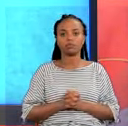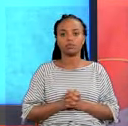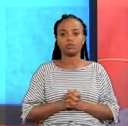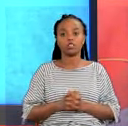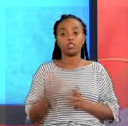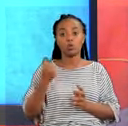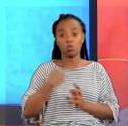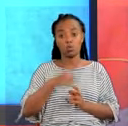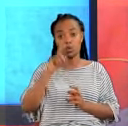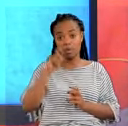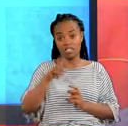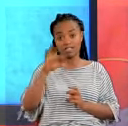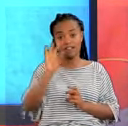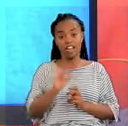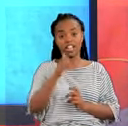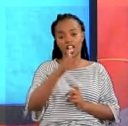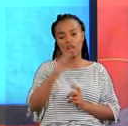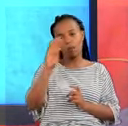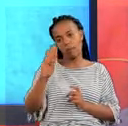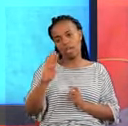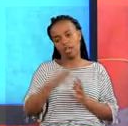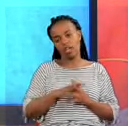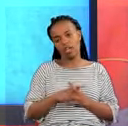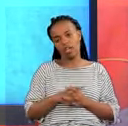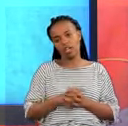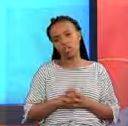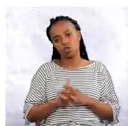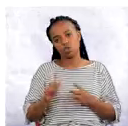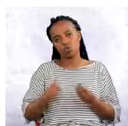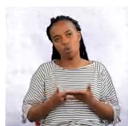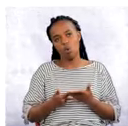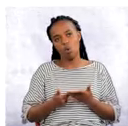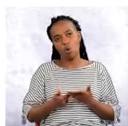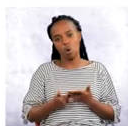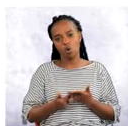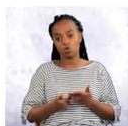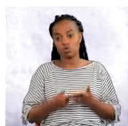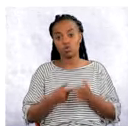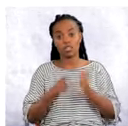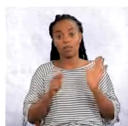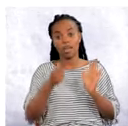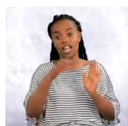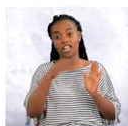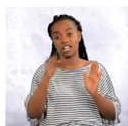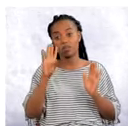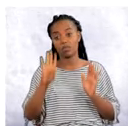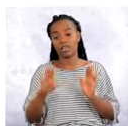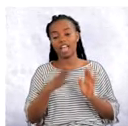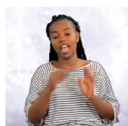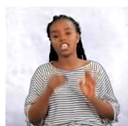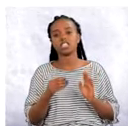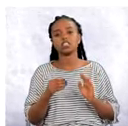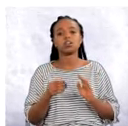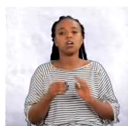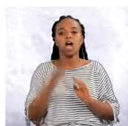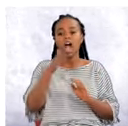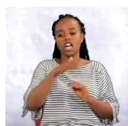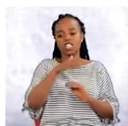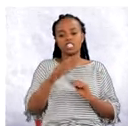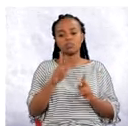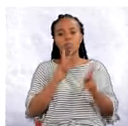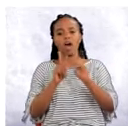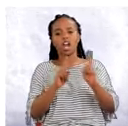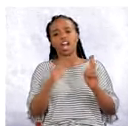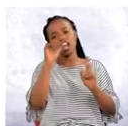So we need to find A and B. So to determine A and B and its axis, whether it's parallel to y-axis and